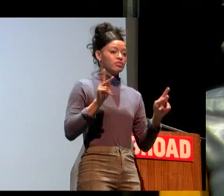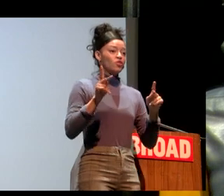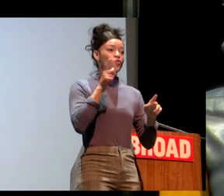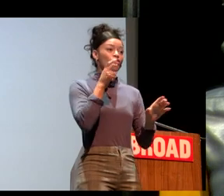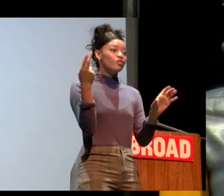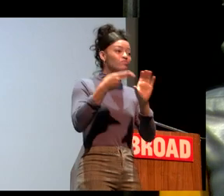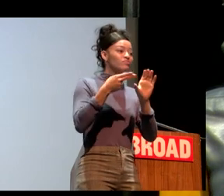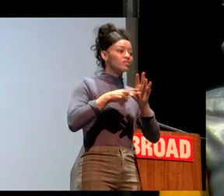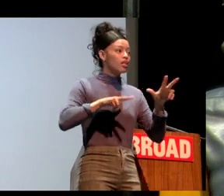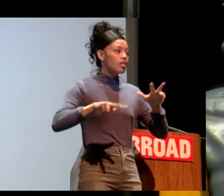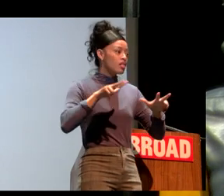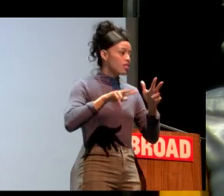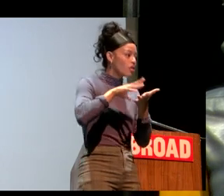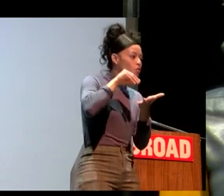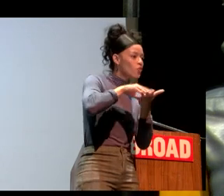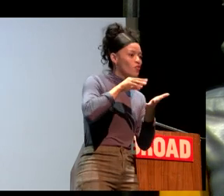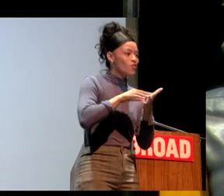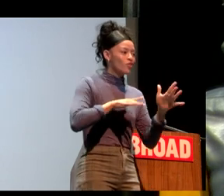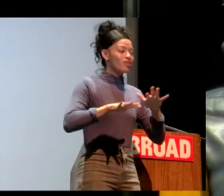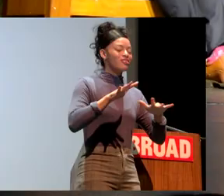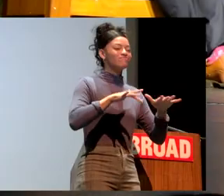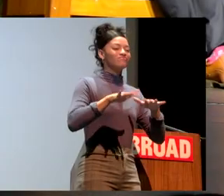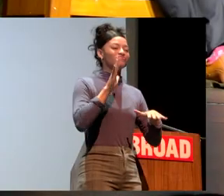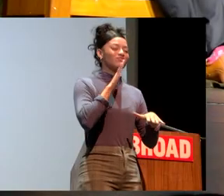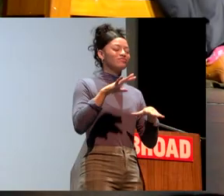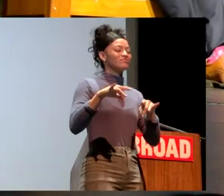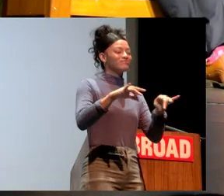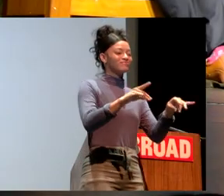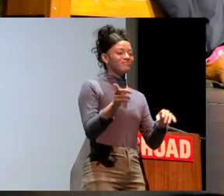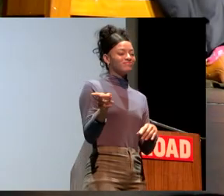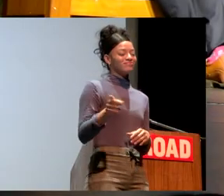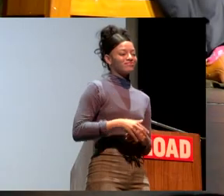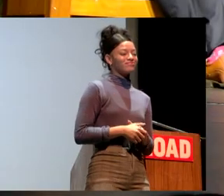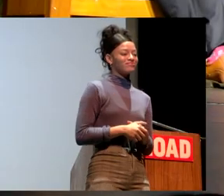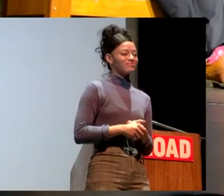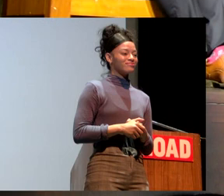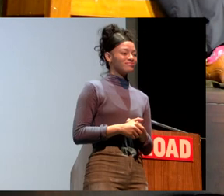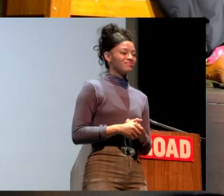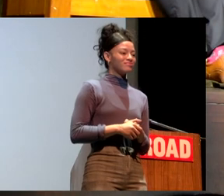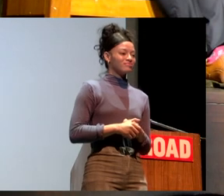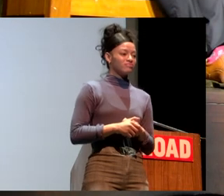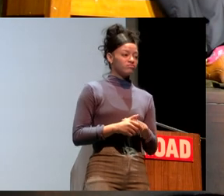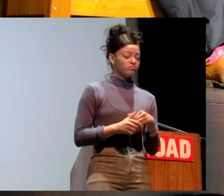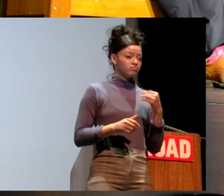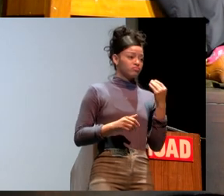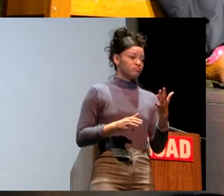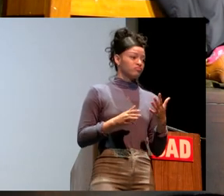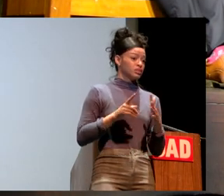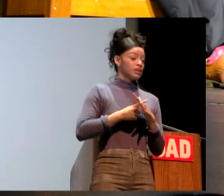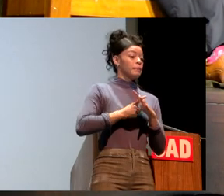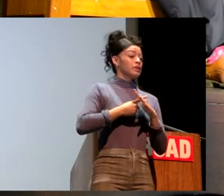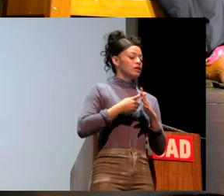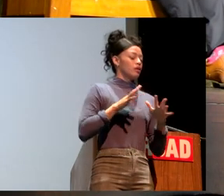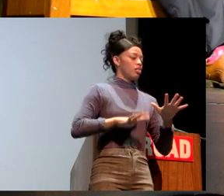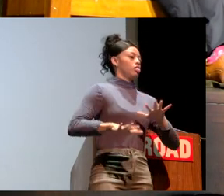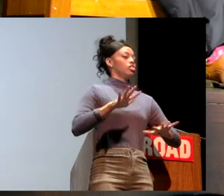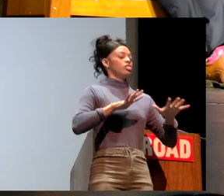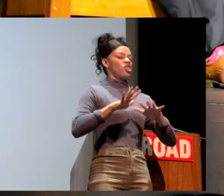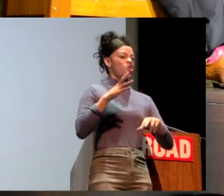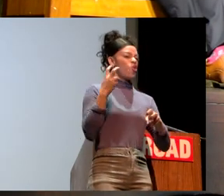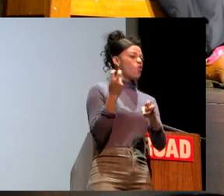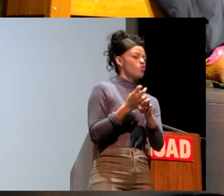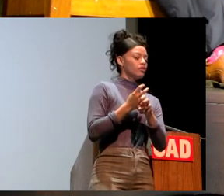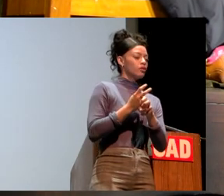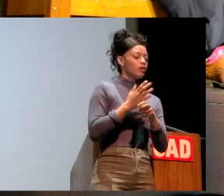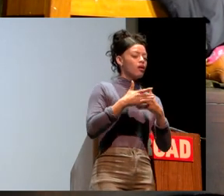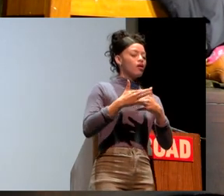to enter. It's hard if you didn't play games. Yes. Yeah. Yes, and as you know, I have a lot of experience with that. Yeah, but I'm training you at. Yeah.